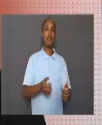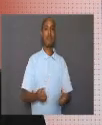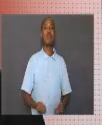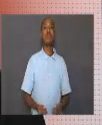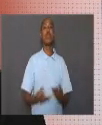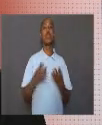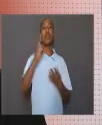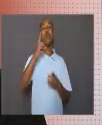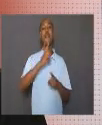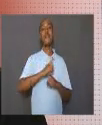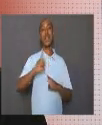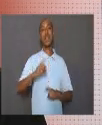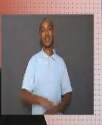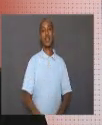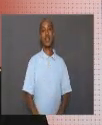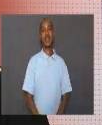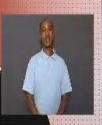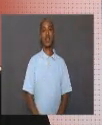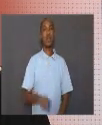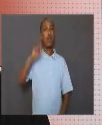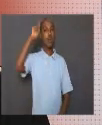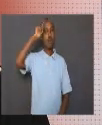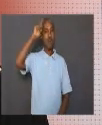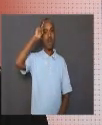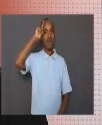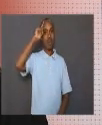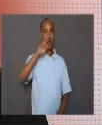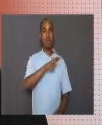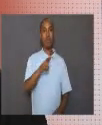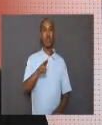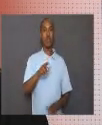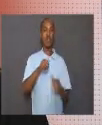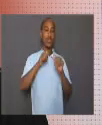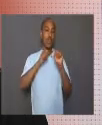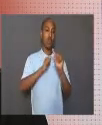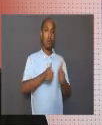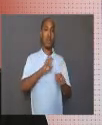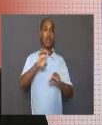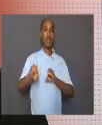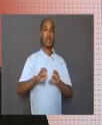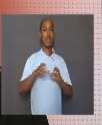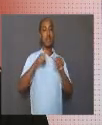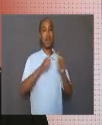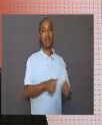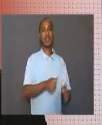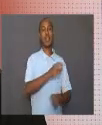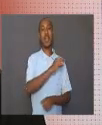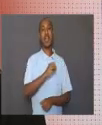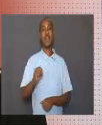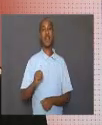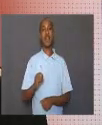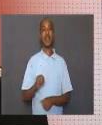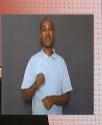one field. Pauling won both the Nobel Chemistry Prize and